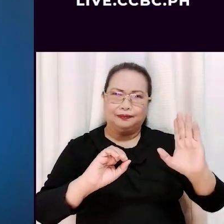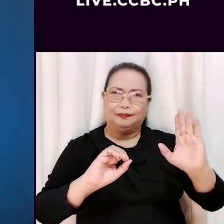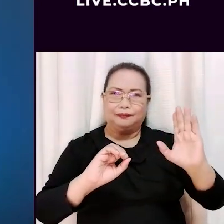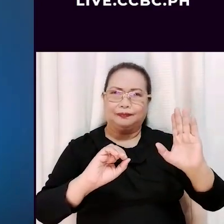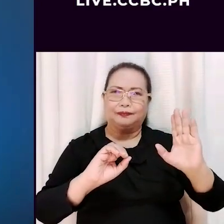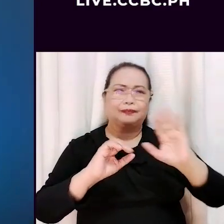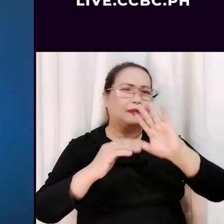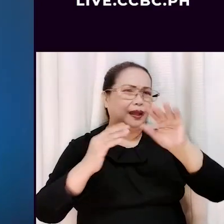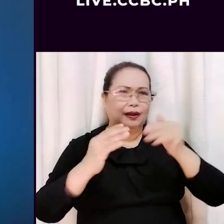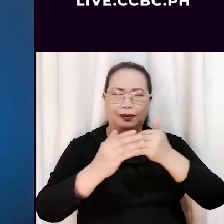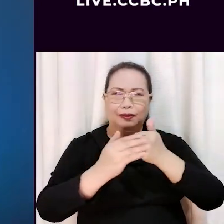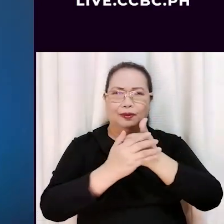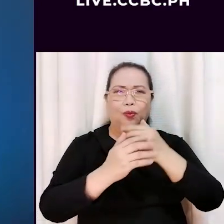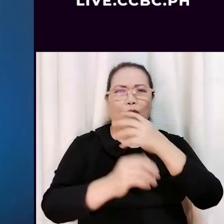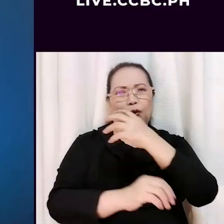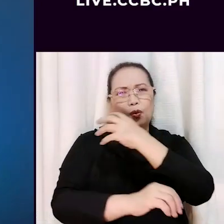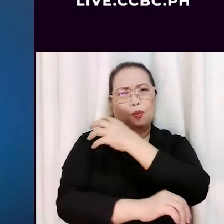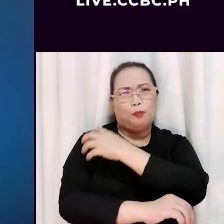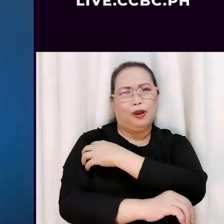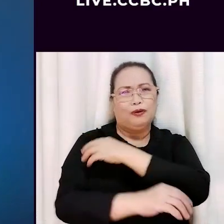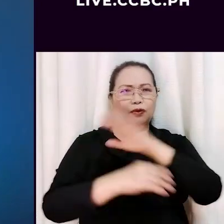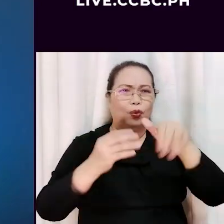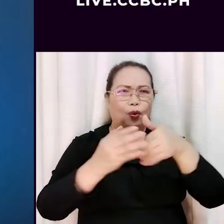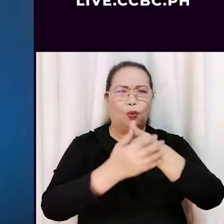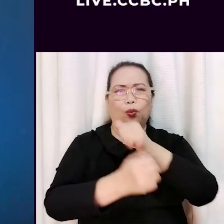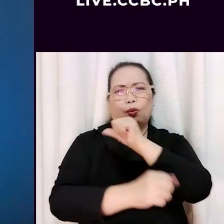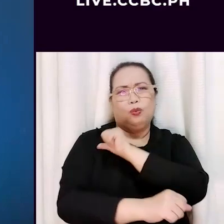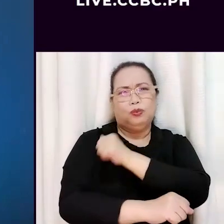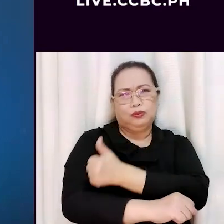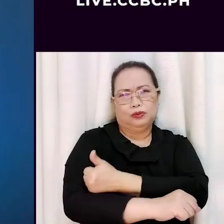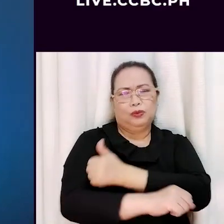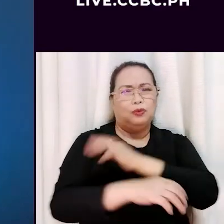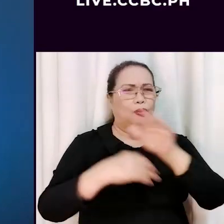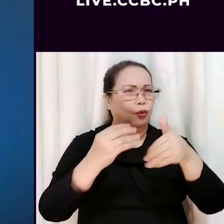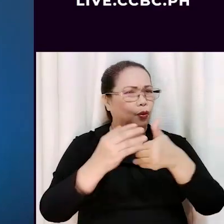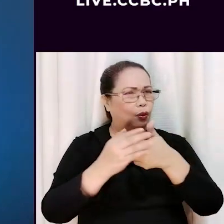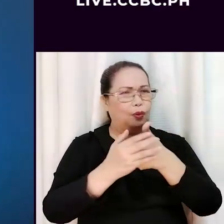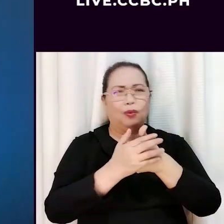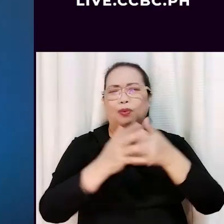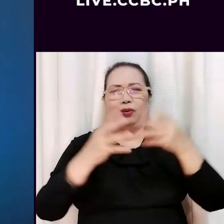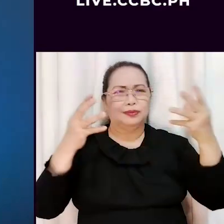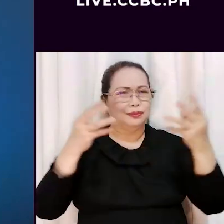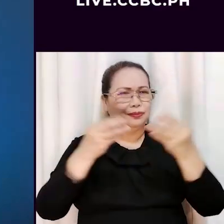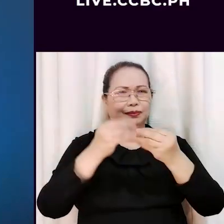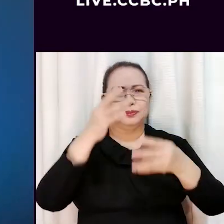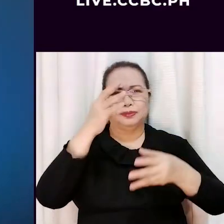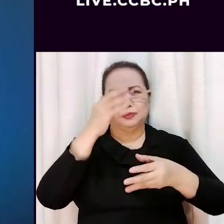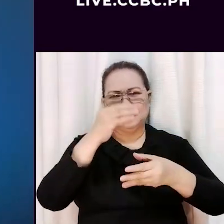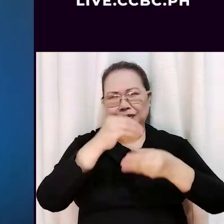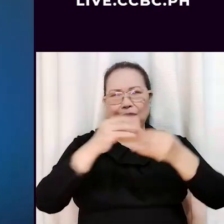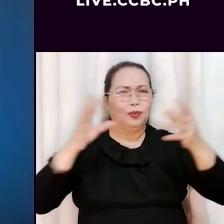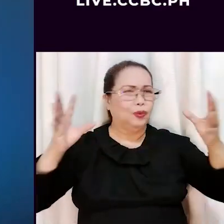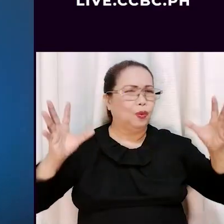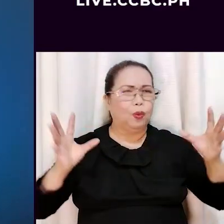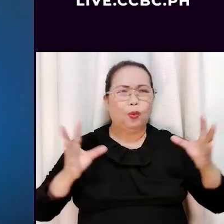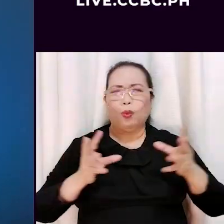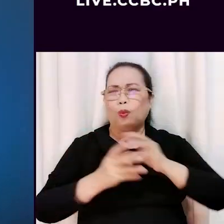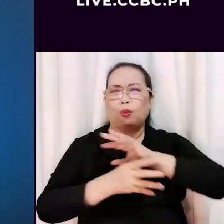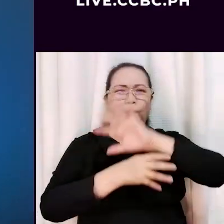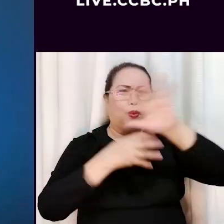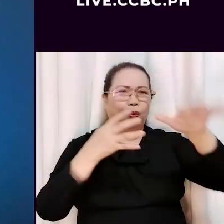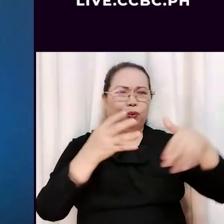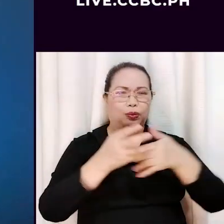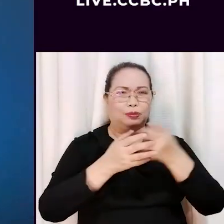he is all-powerful, all-authority, fully, sovereignly, totally in control